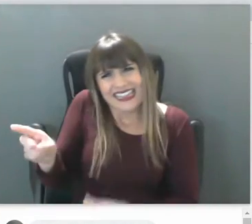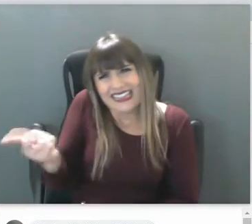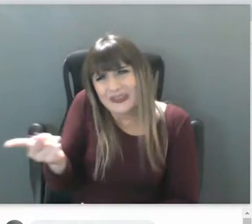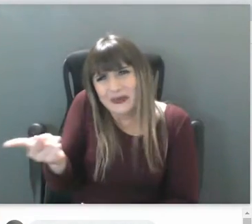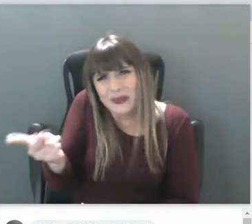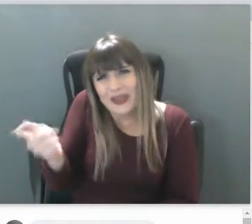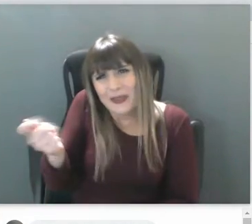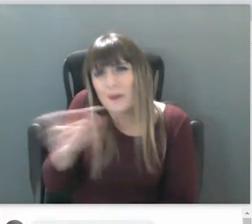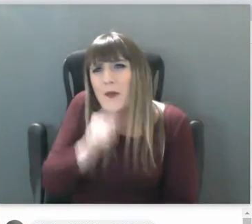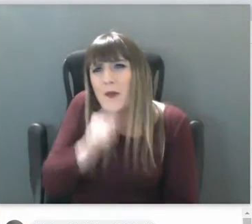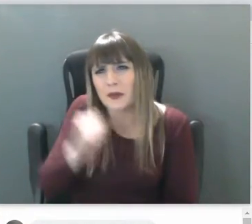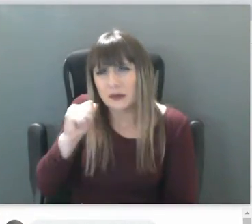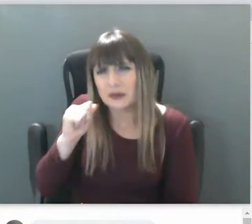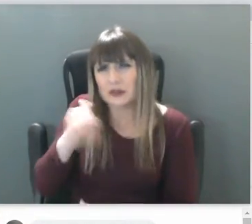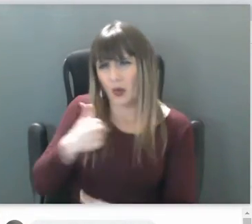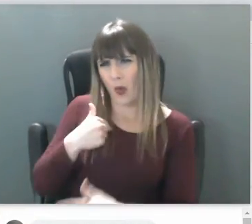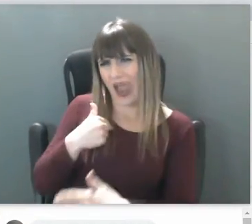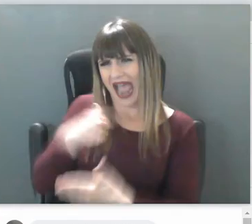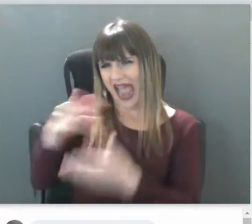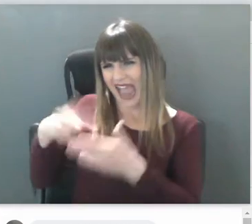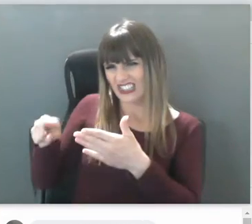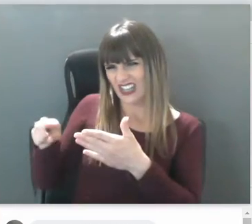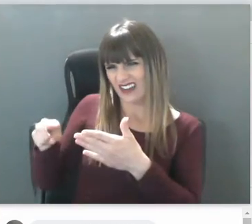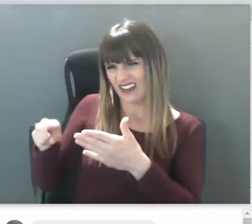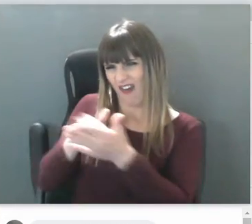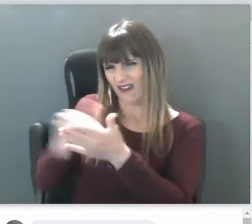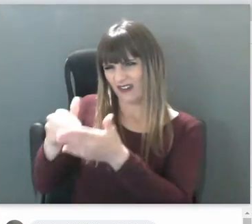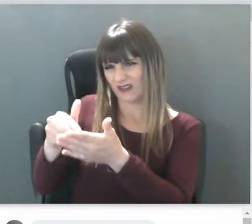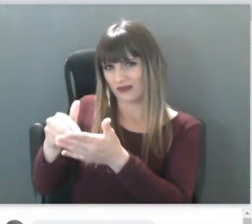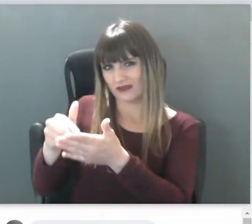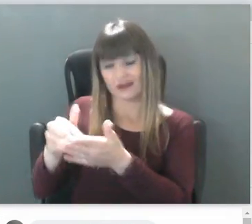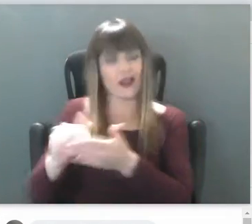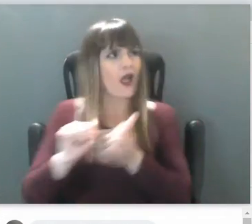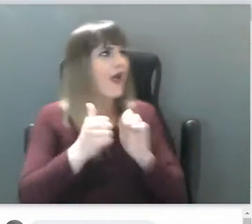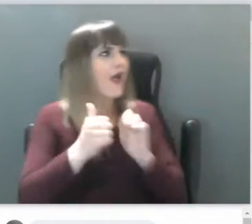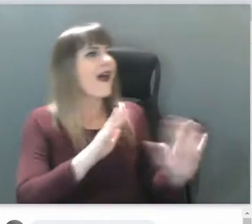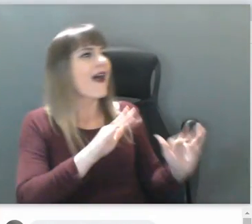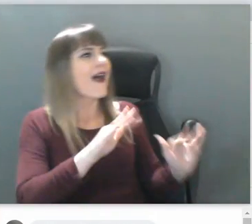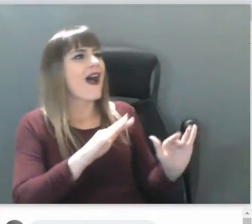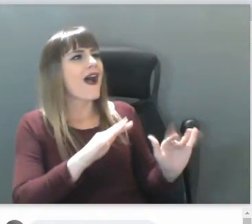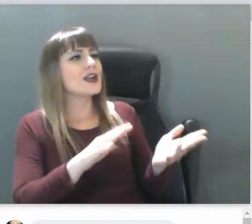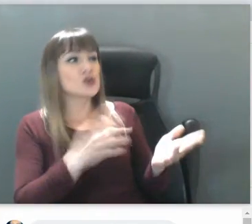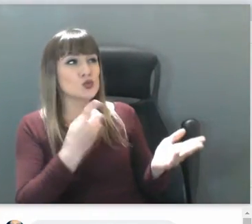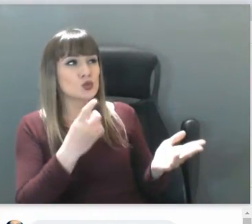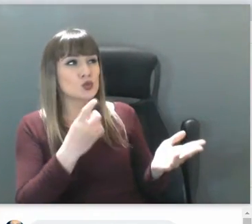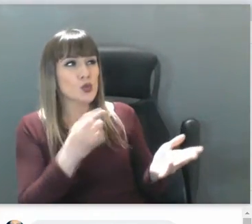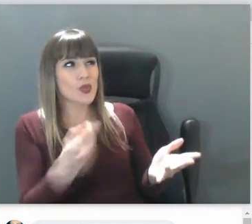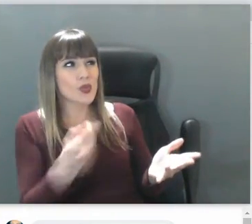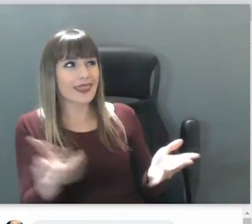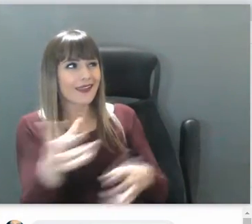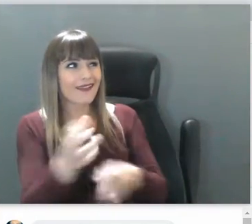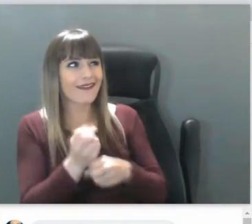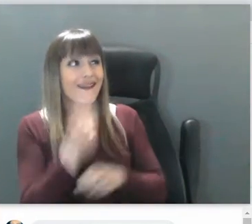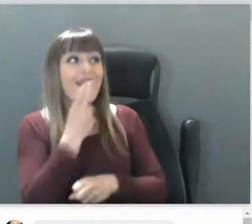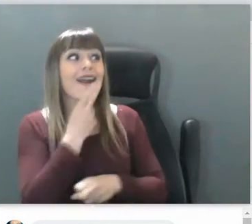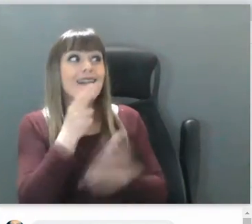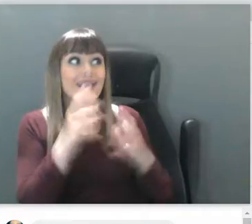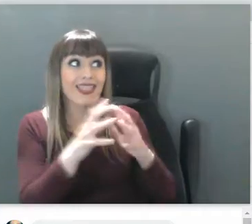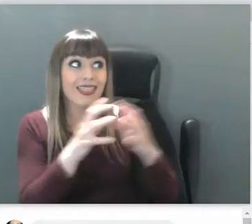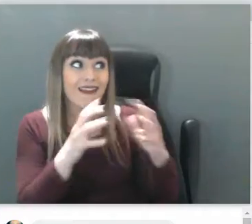Now, how often do they get honey, Gwen? Is this just a rare treat for them? Yeah, this is a rare treat. It's a lot of Okay. sugar, so Sure. I try not to